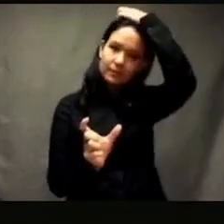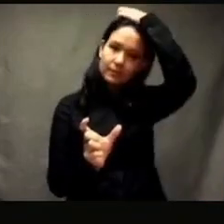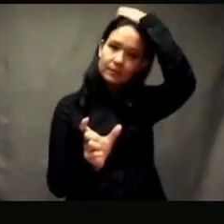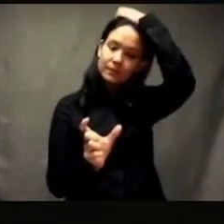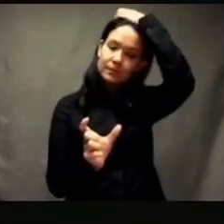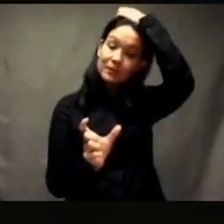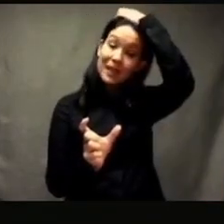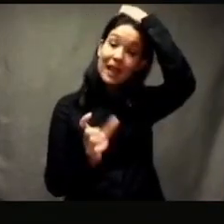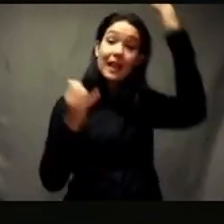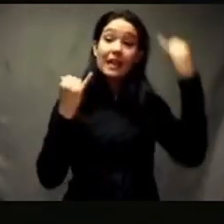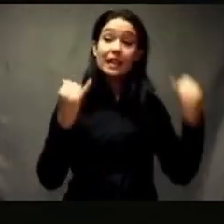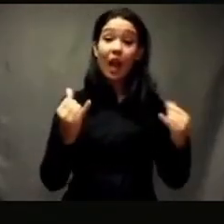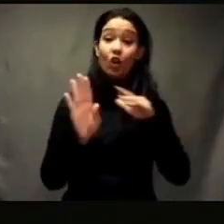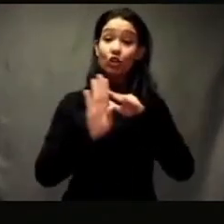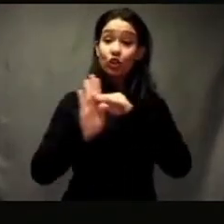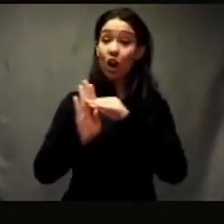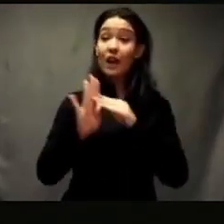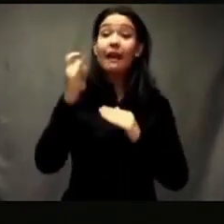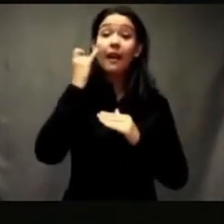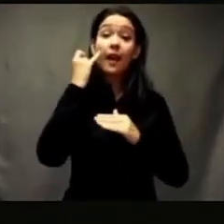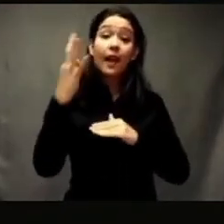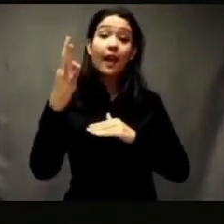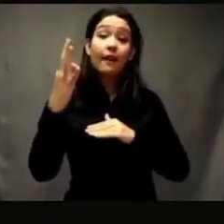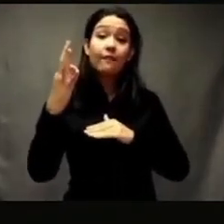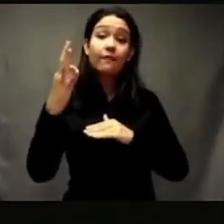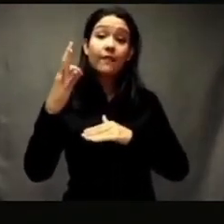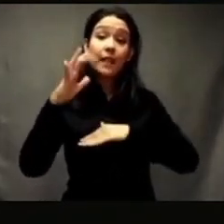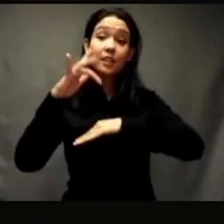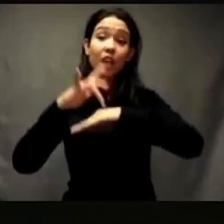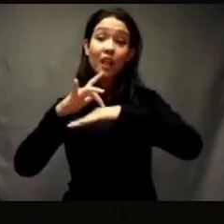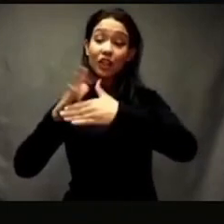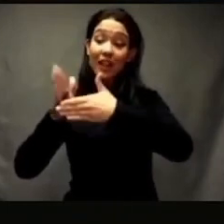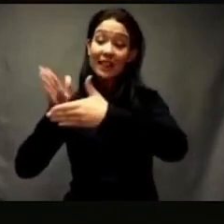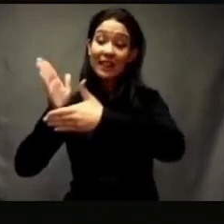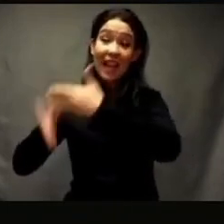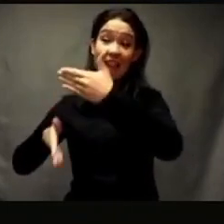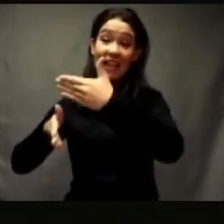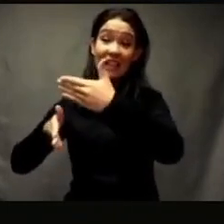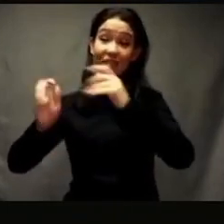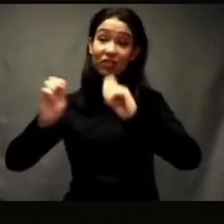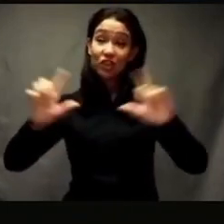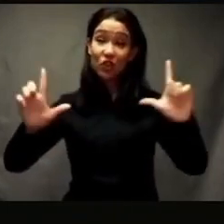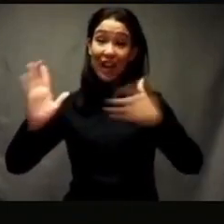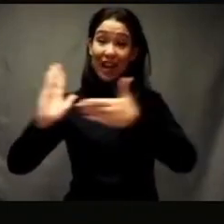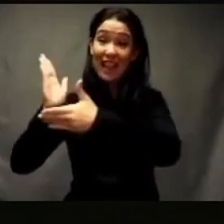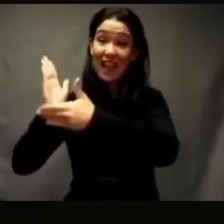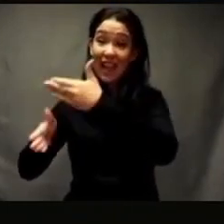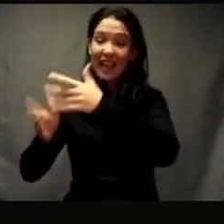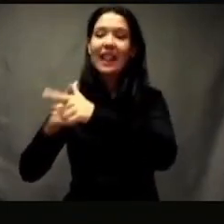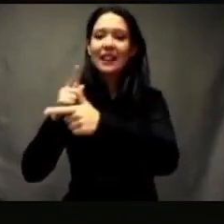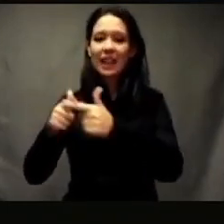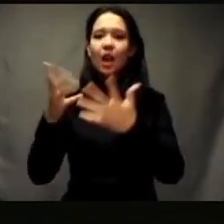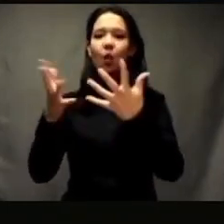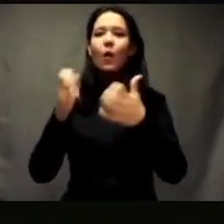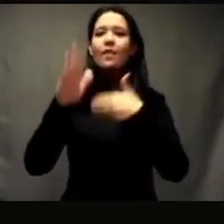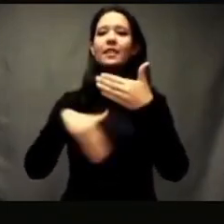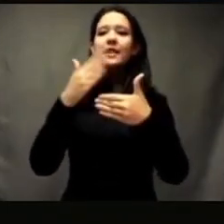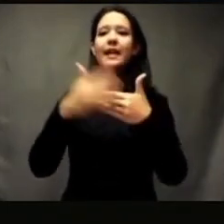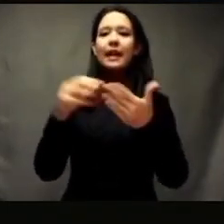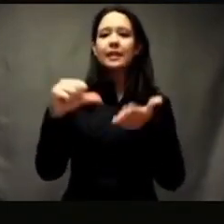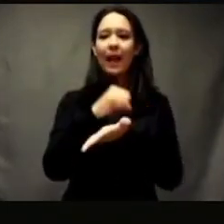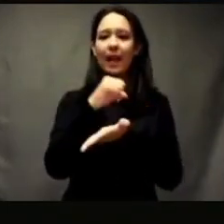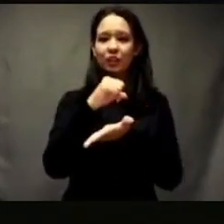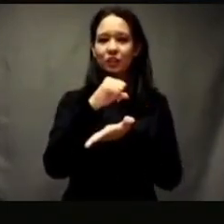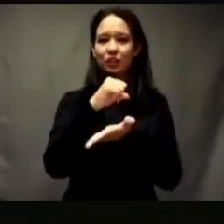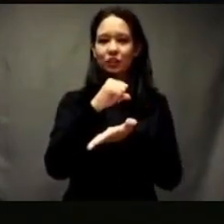Shark to do is, if it is touching the edge of the screen, then I want it to go to the next page.